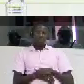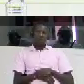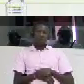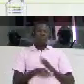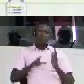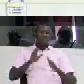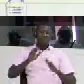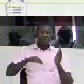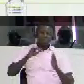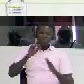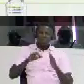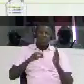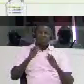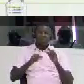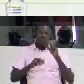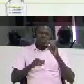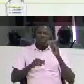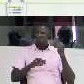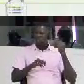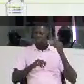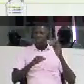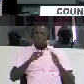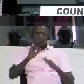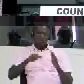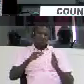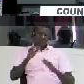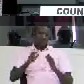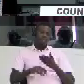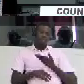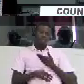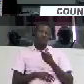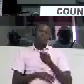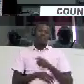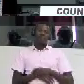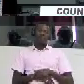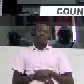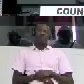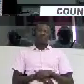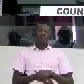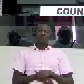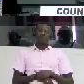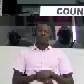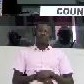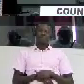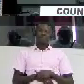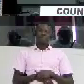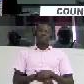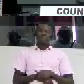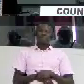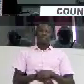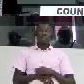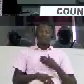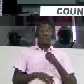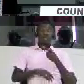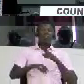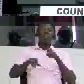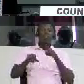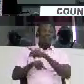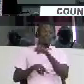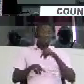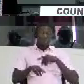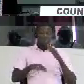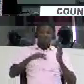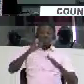though. And whilst they were drumming, and you said they were also singing in